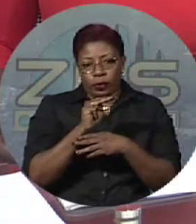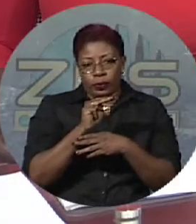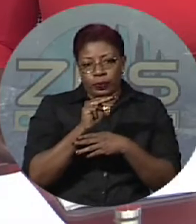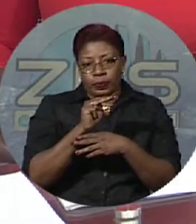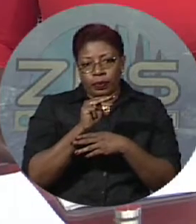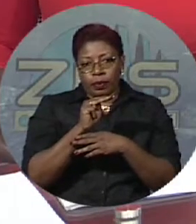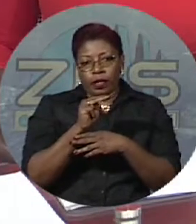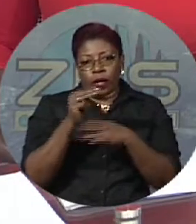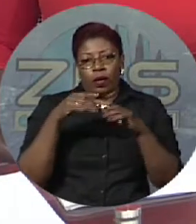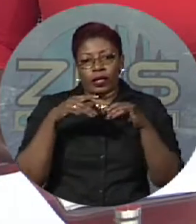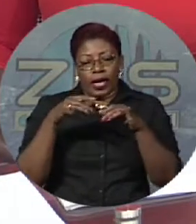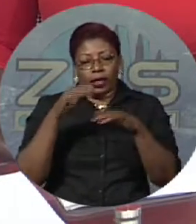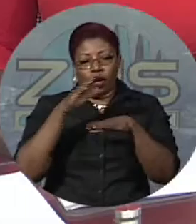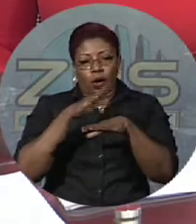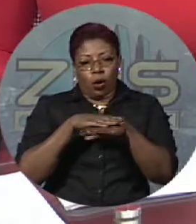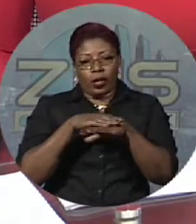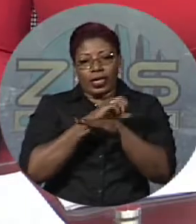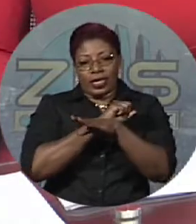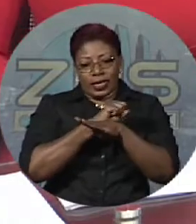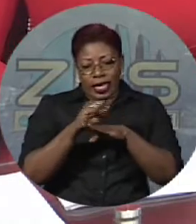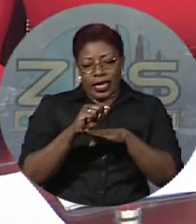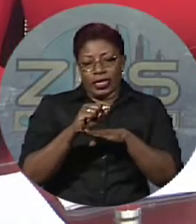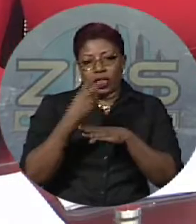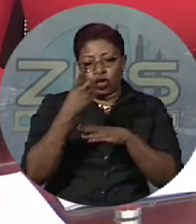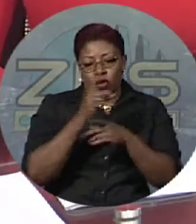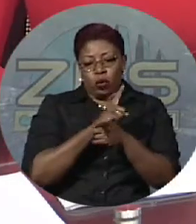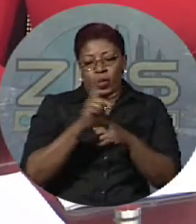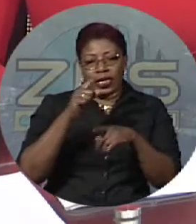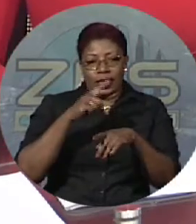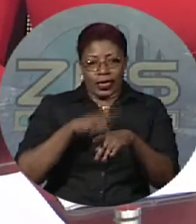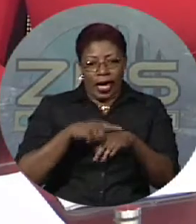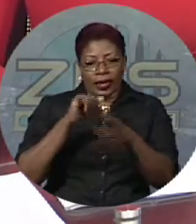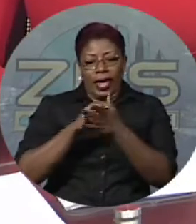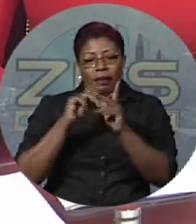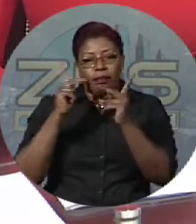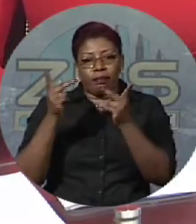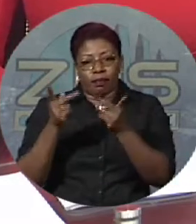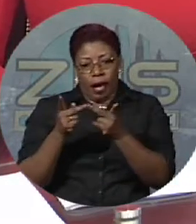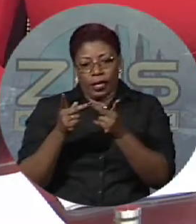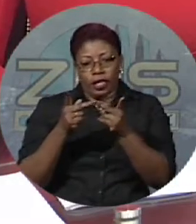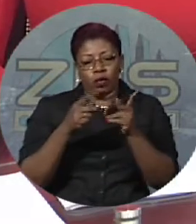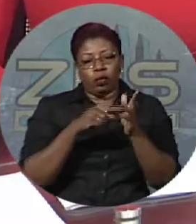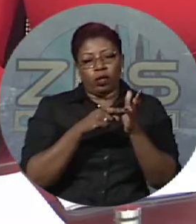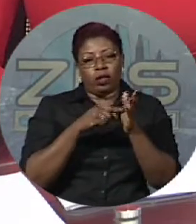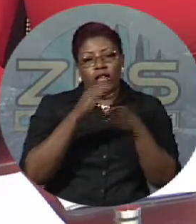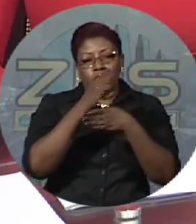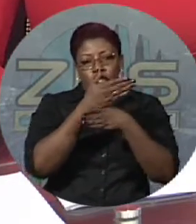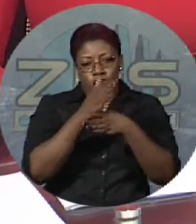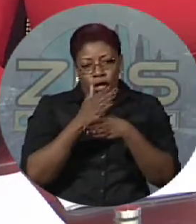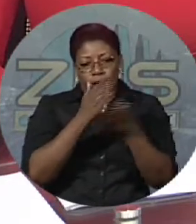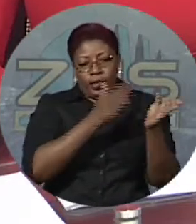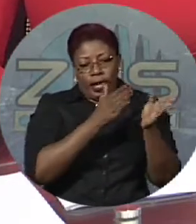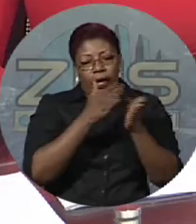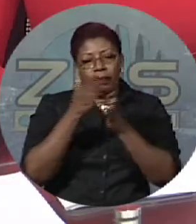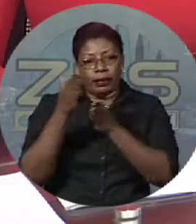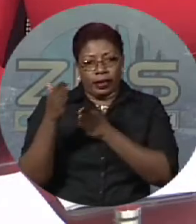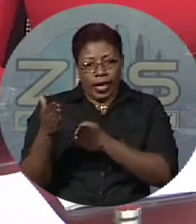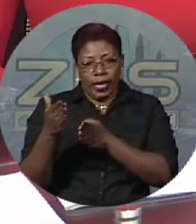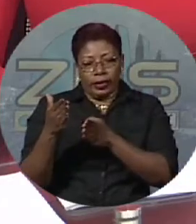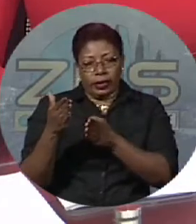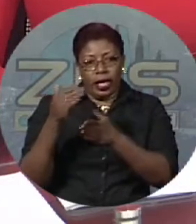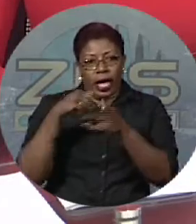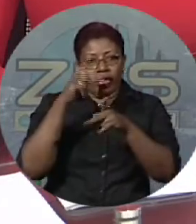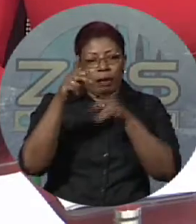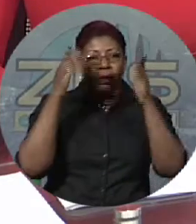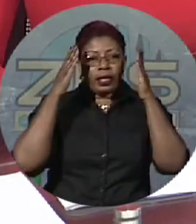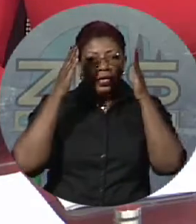convention stage in less than 2 weeks' time. Now at that time, the party will unveil its platform for 2017 and public attention will